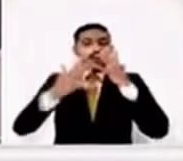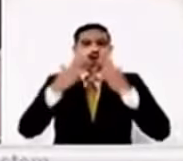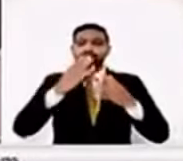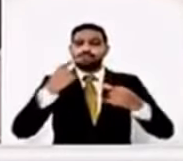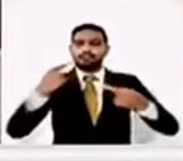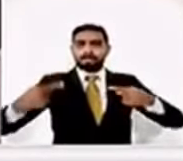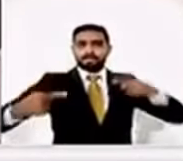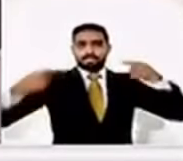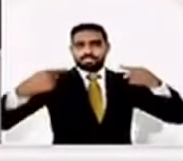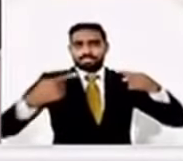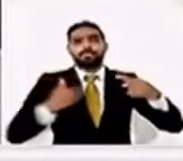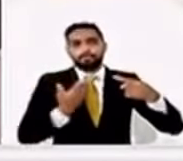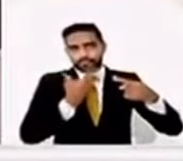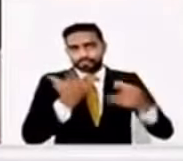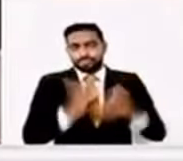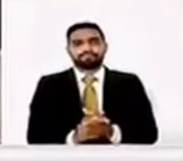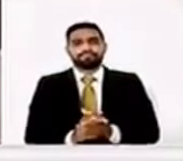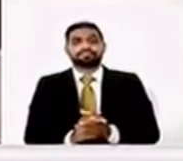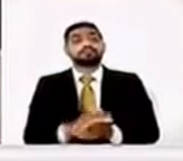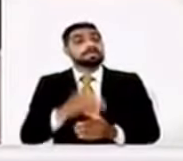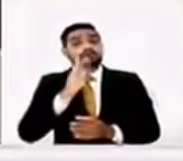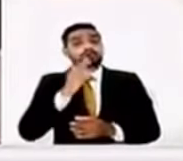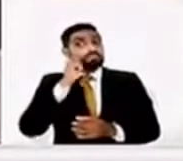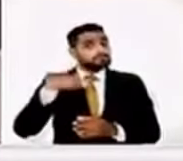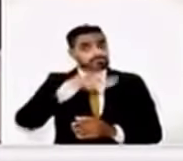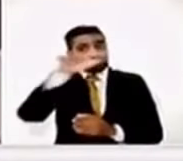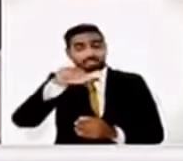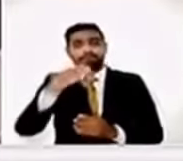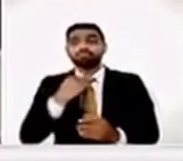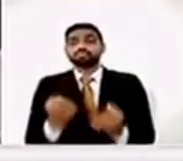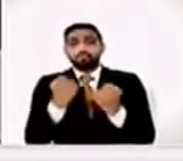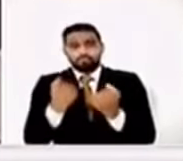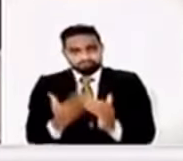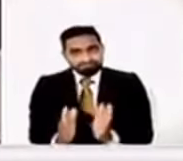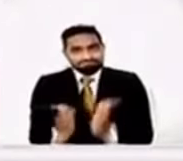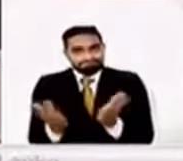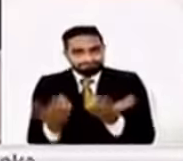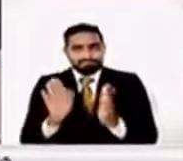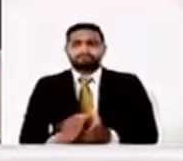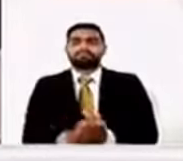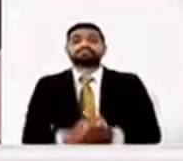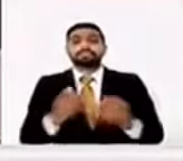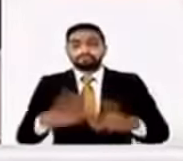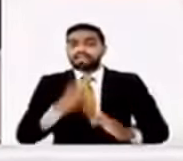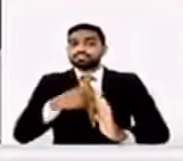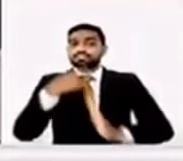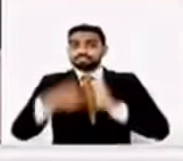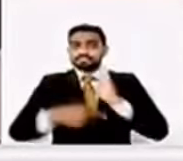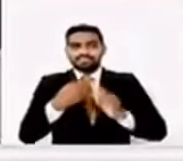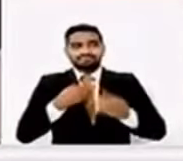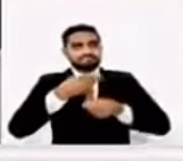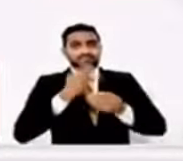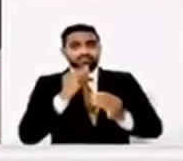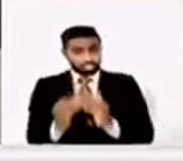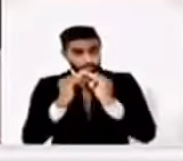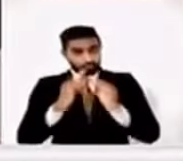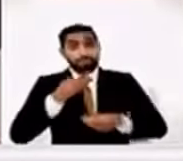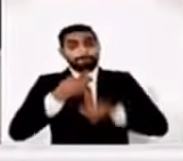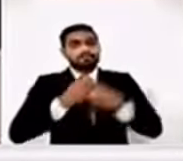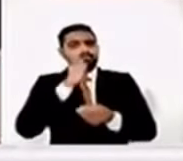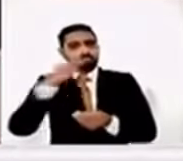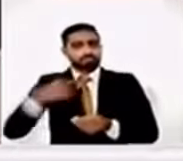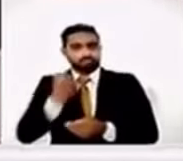be encouraged in this regard. For the benefit of the country, I request all entrepreneurs to utilize the funds hidden locally